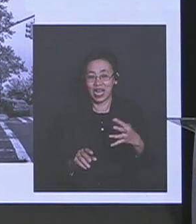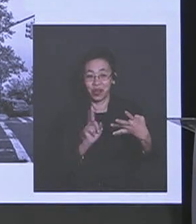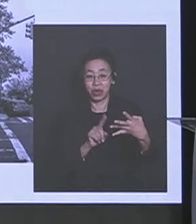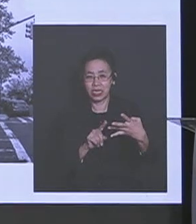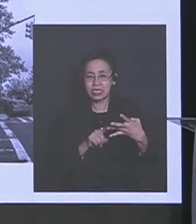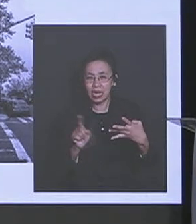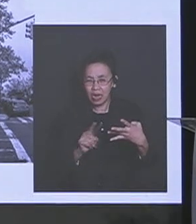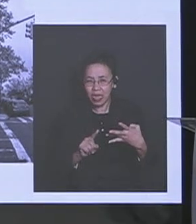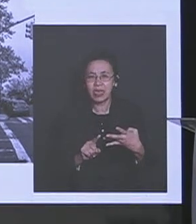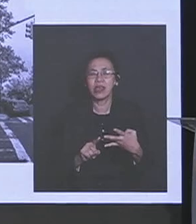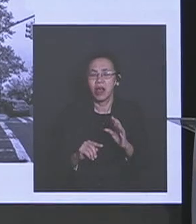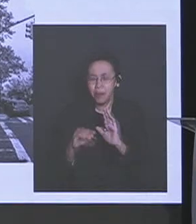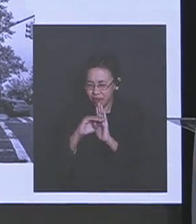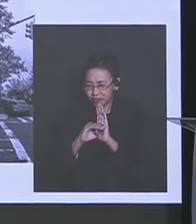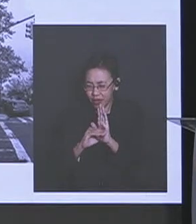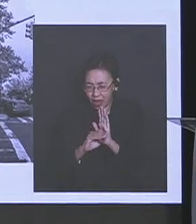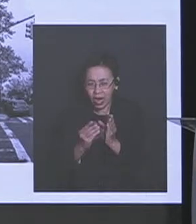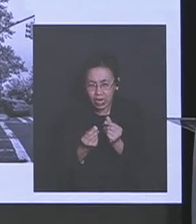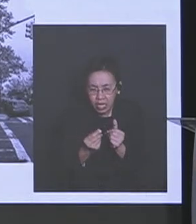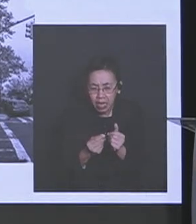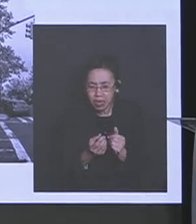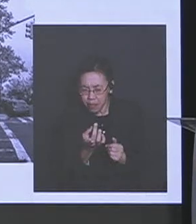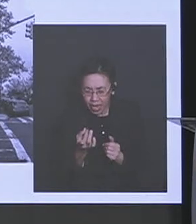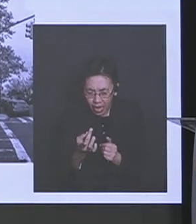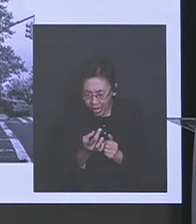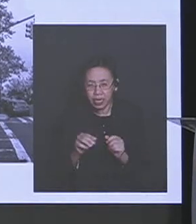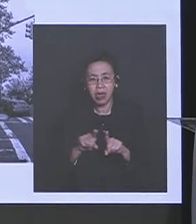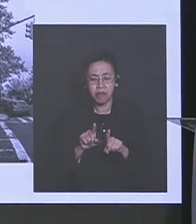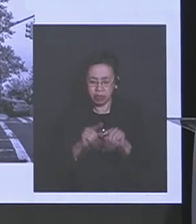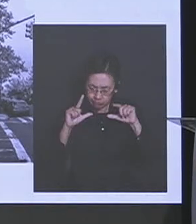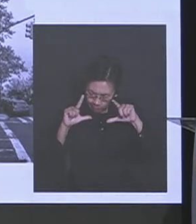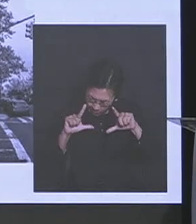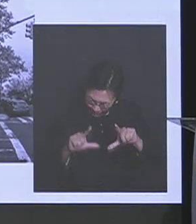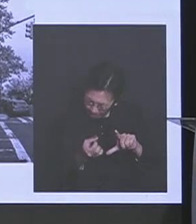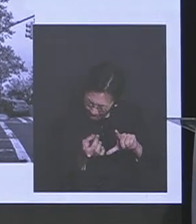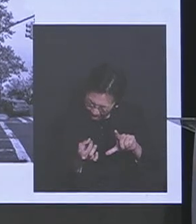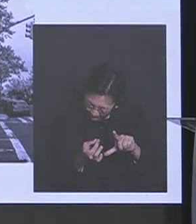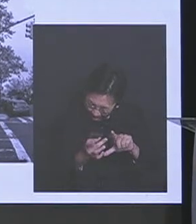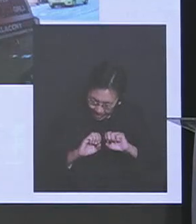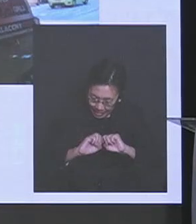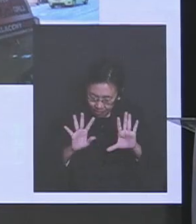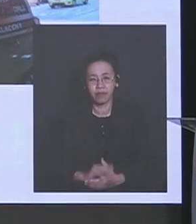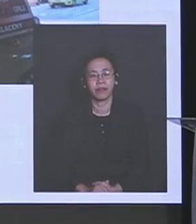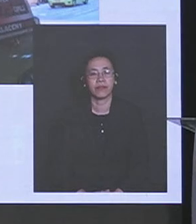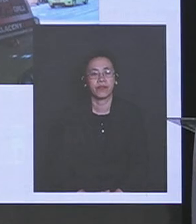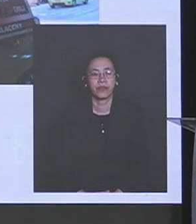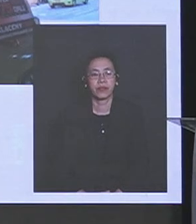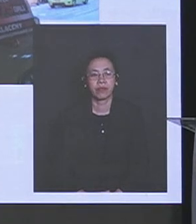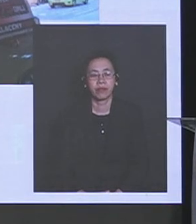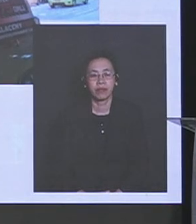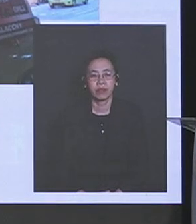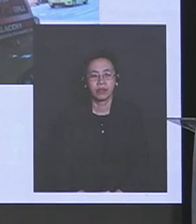in. And again, you know, the example here is looking at a lot of these spaces under existing